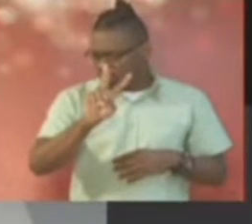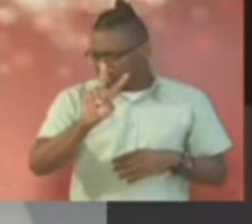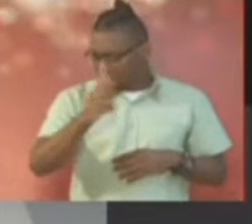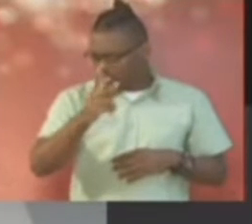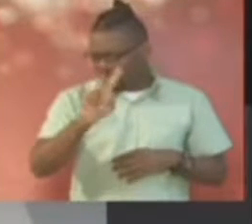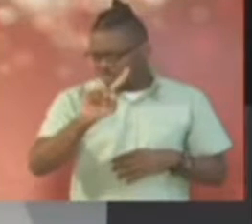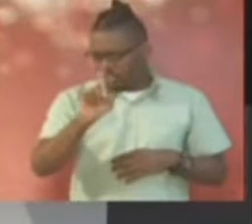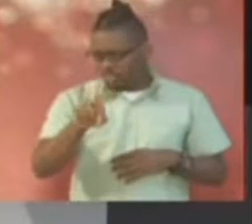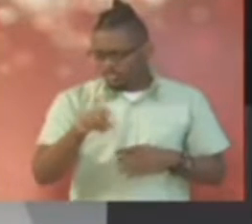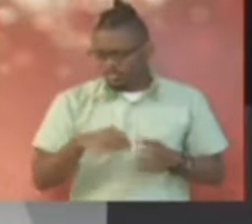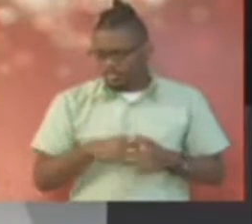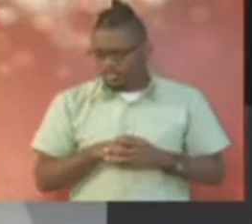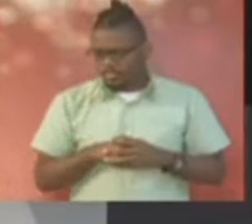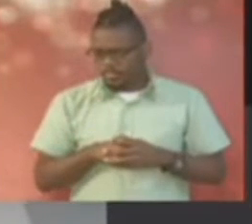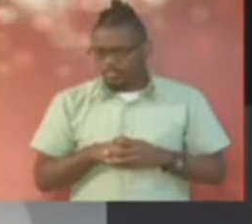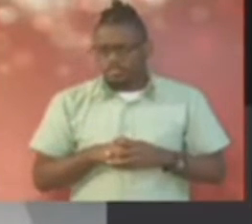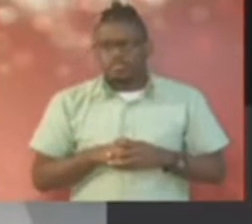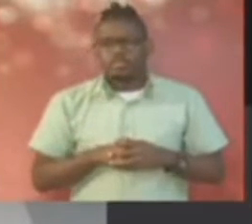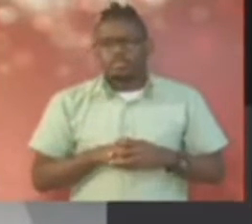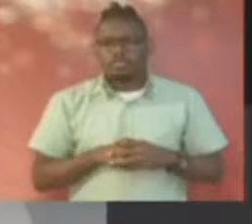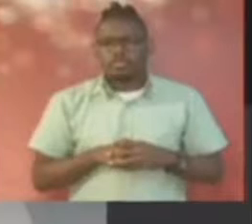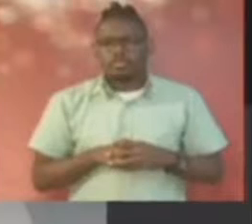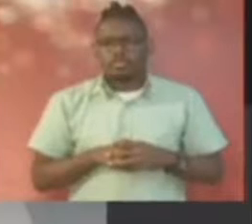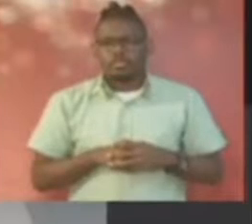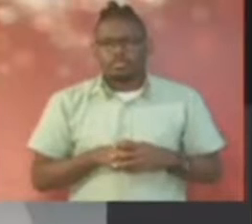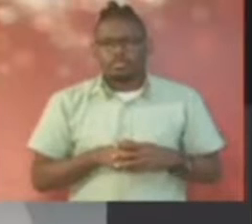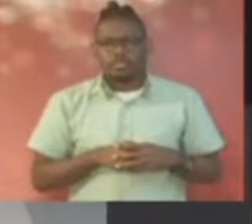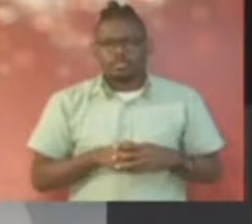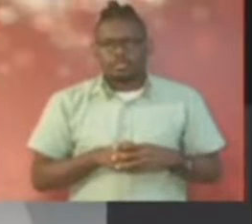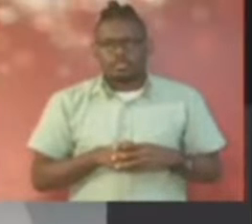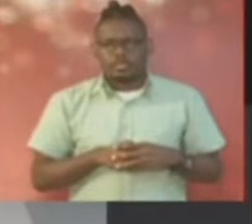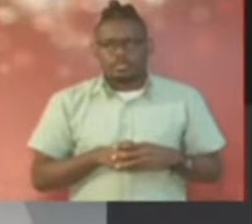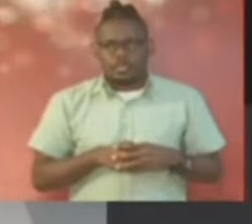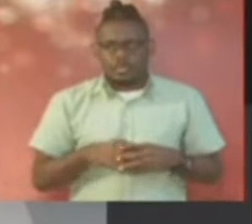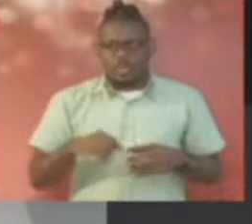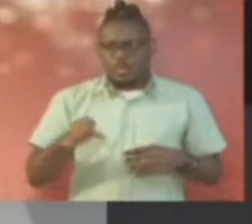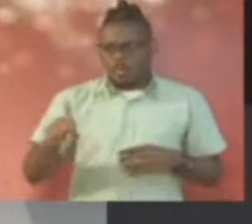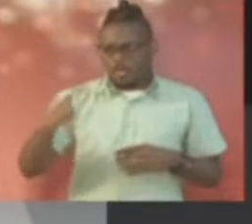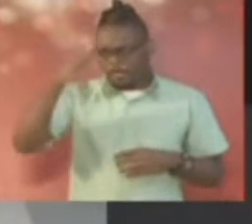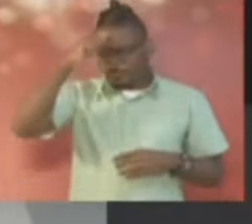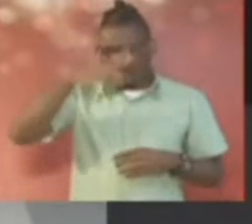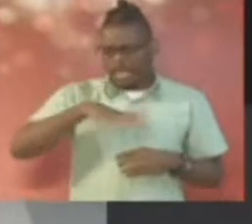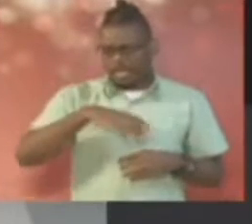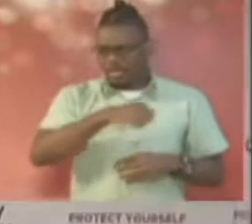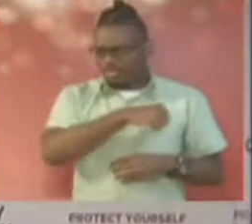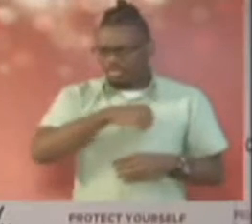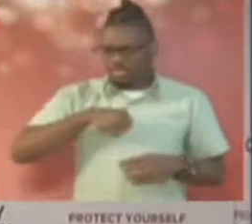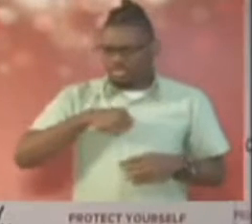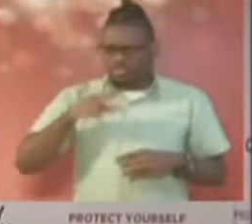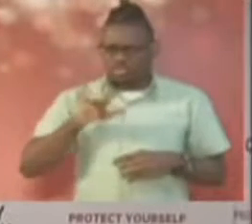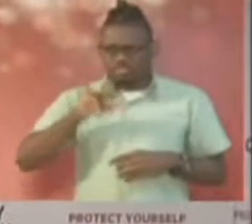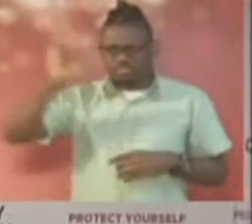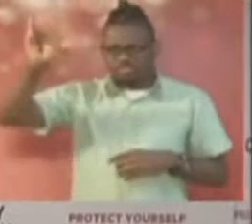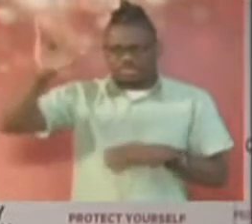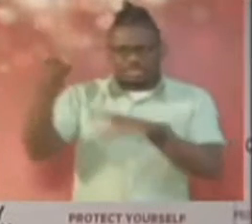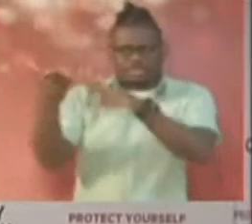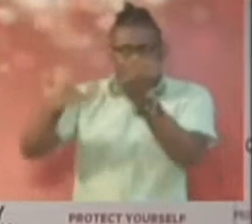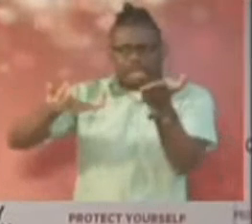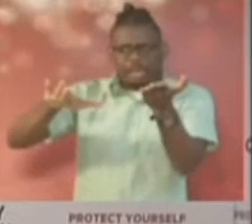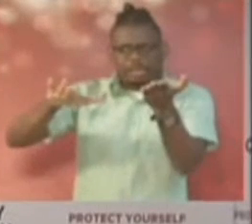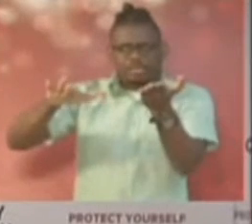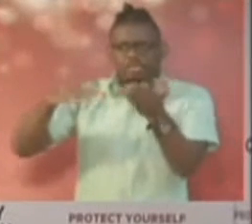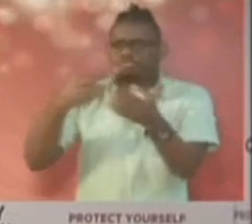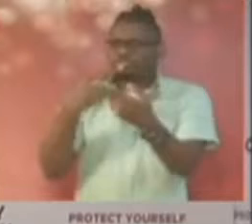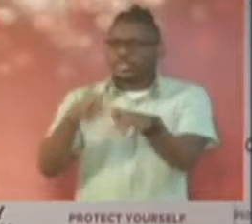the autopsy results from the person who would have died on the repatriation flight? No, I didn't get it myself as yet.